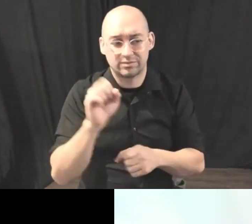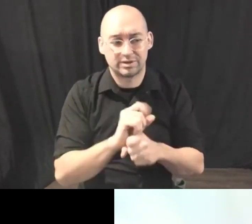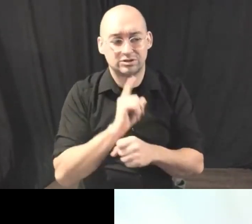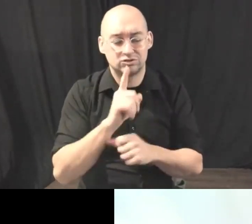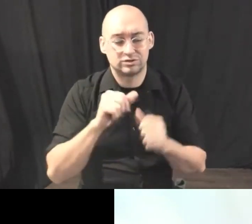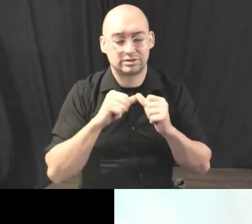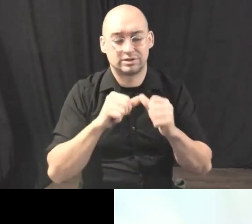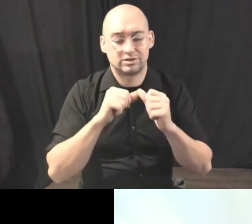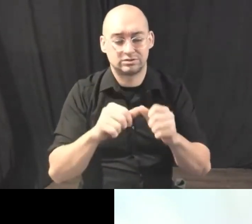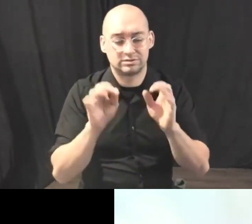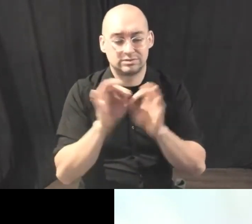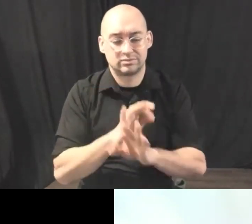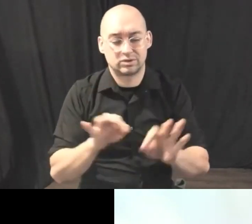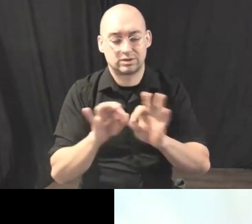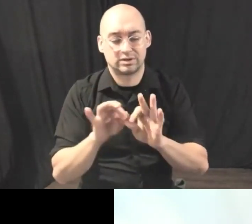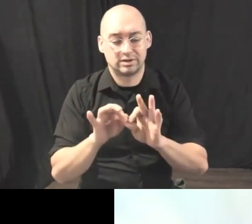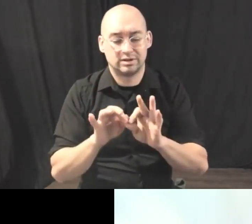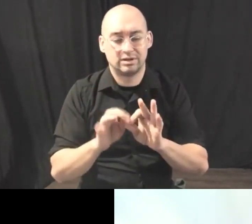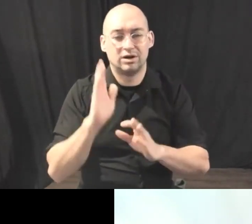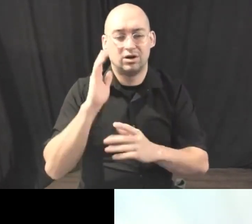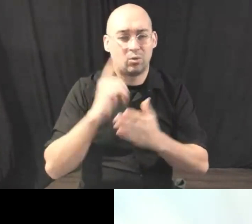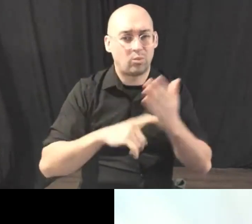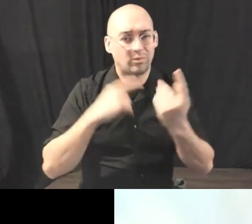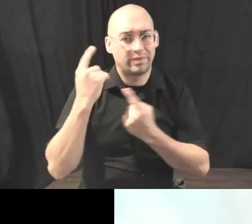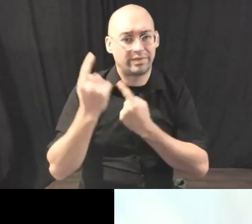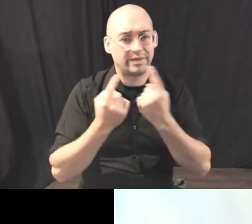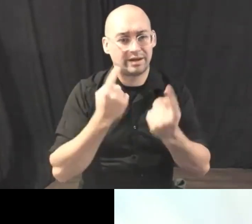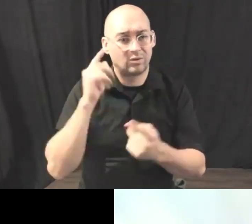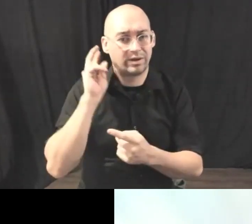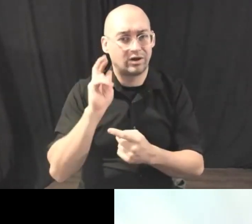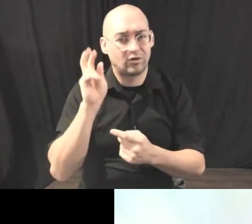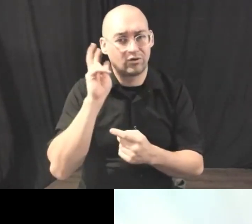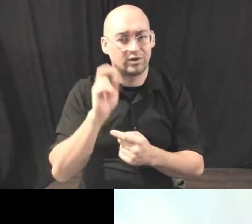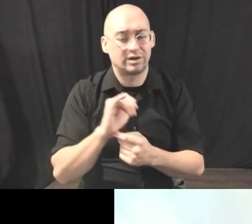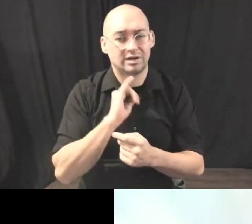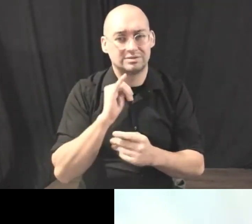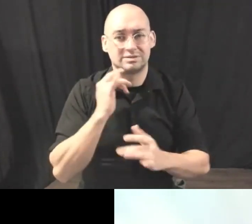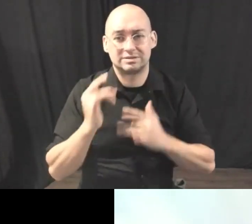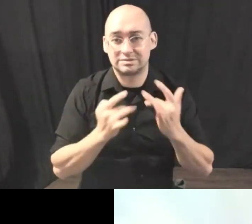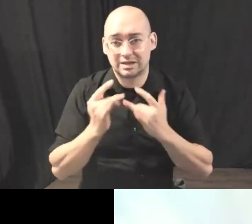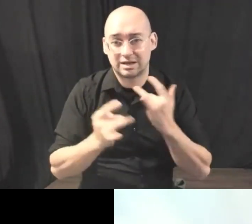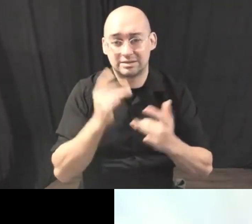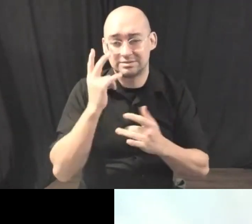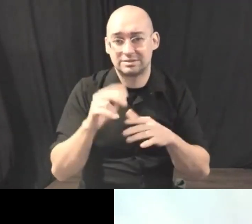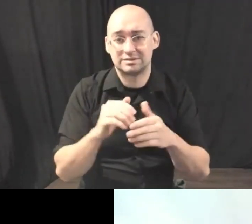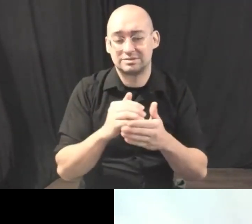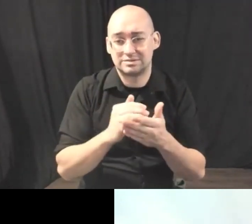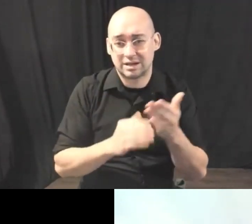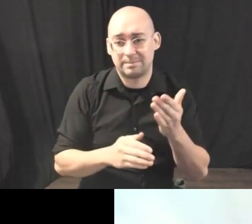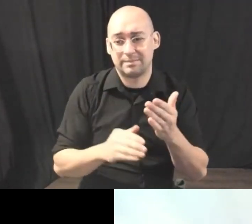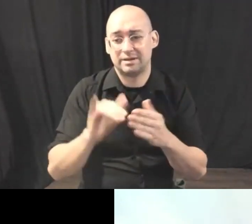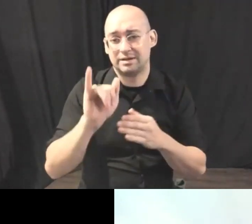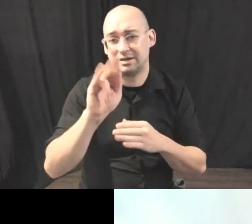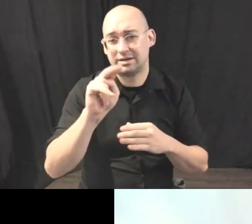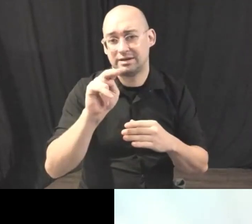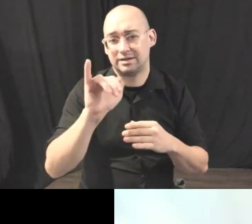And what I think, we've heard is we're excited to see some of the new initiatives. But